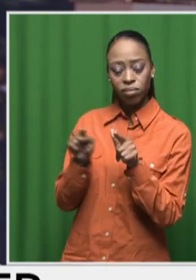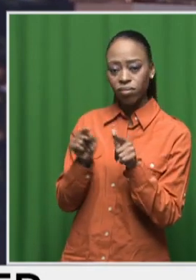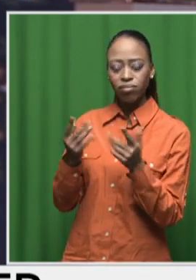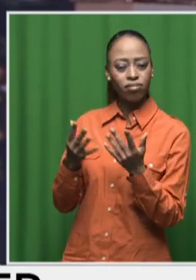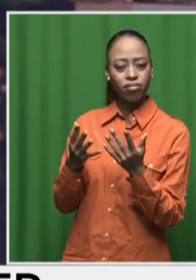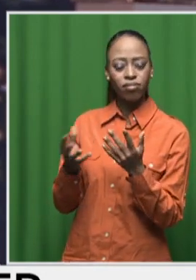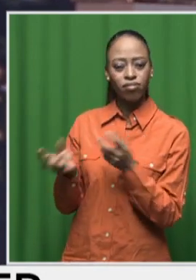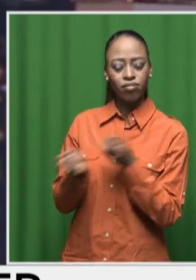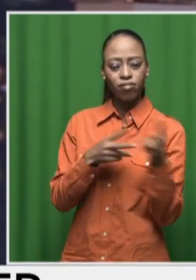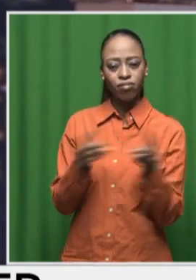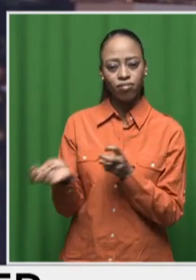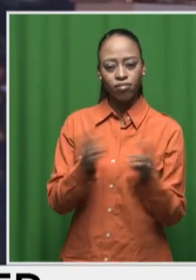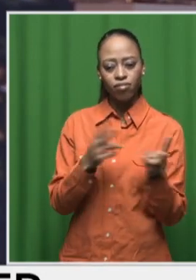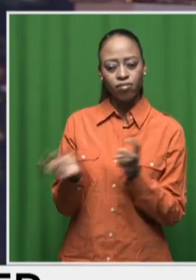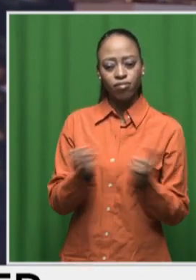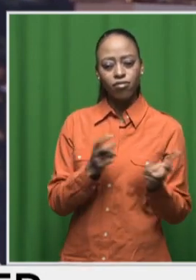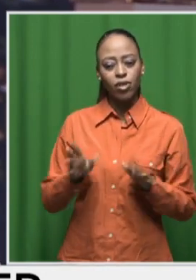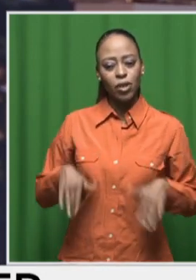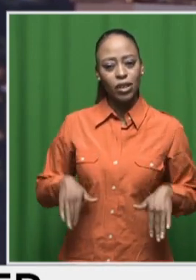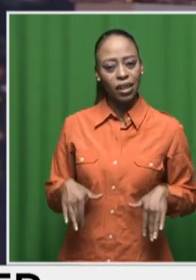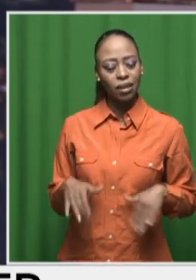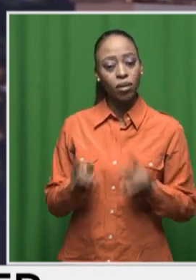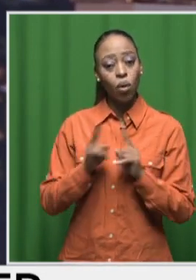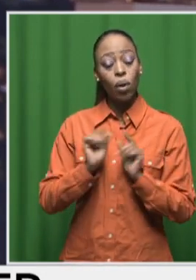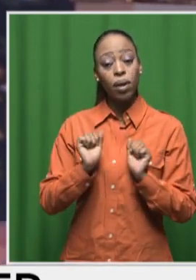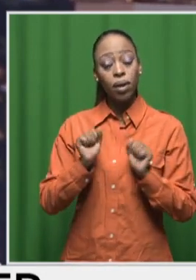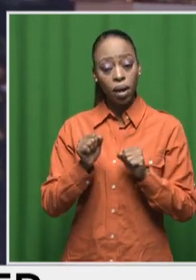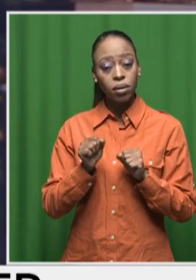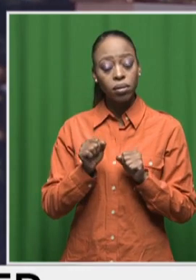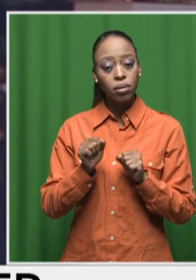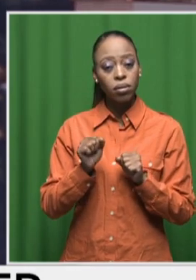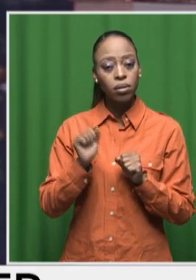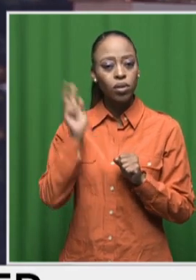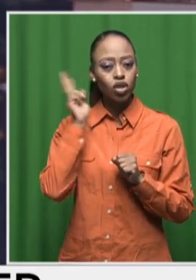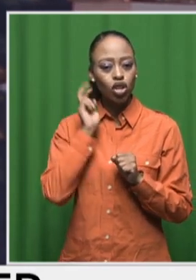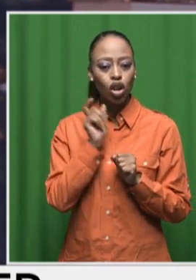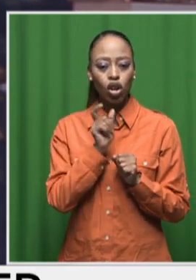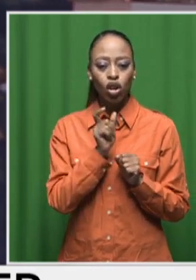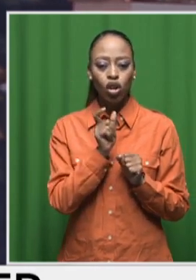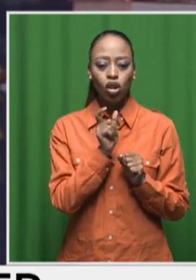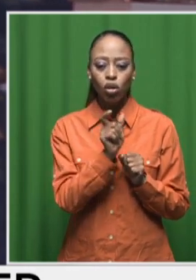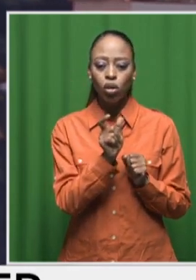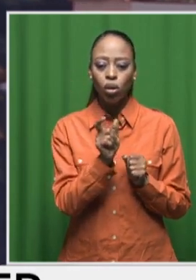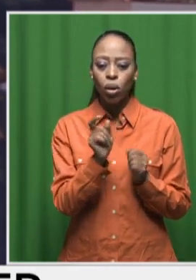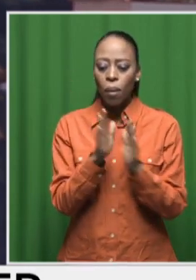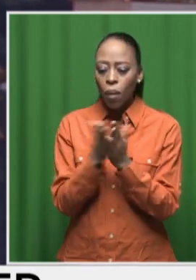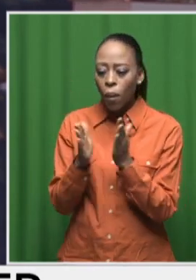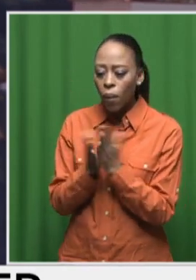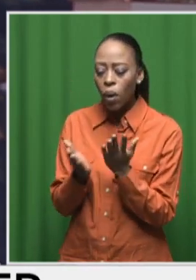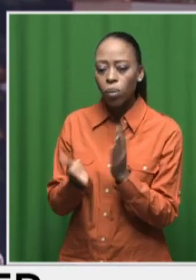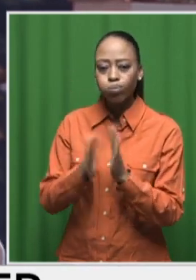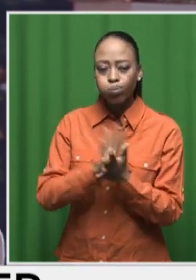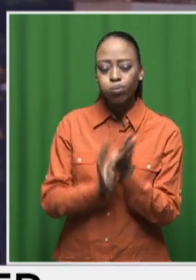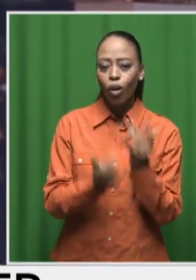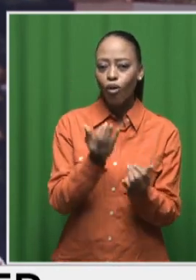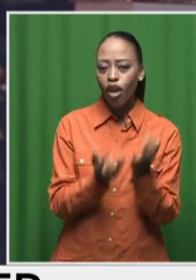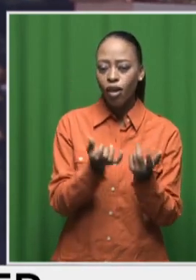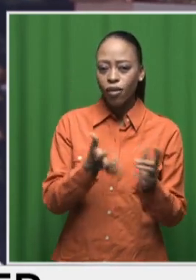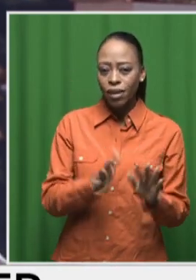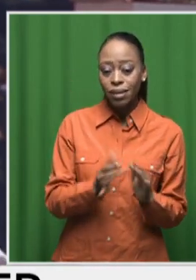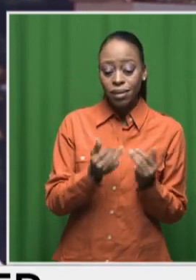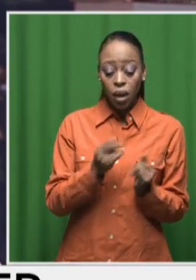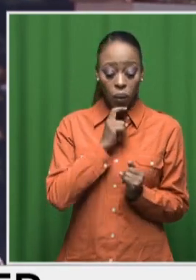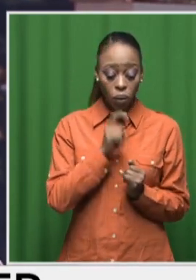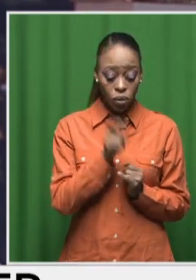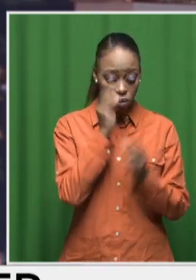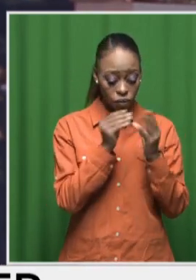been captured. Often, we hear about texts that get destroyed in fires, and so we use that data